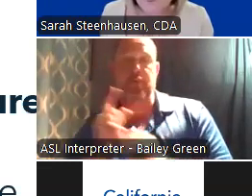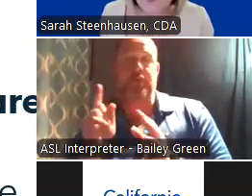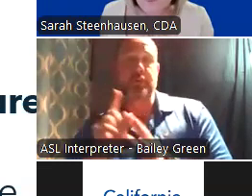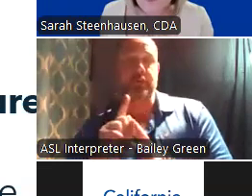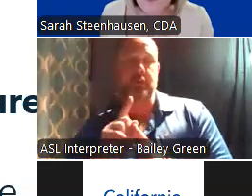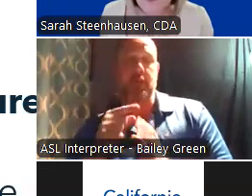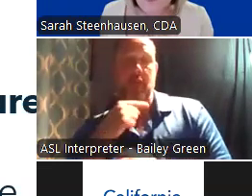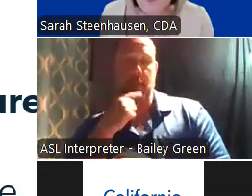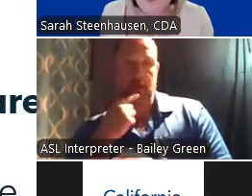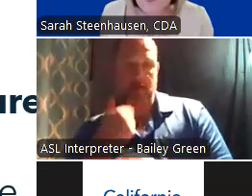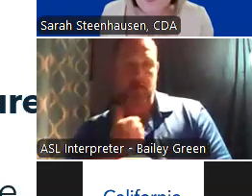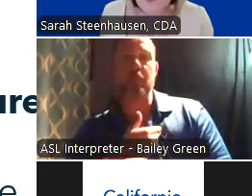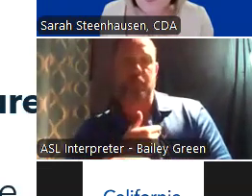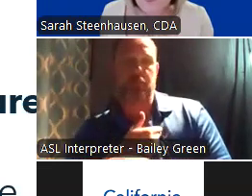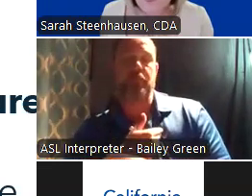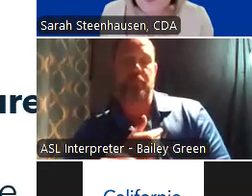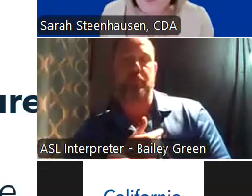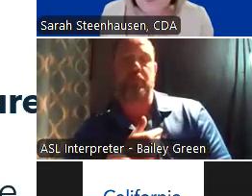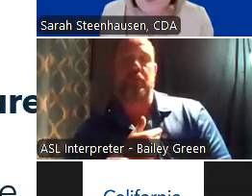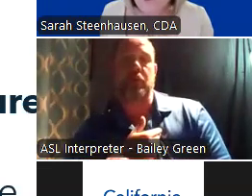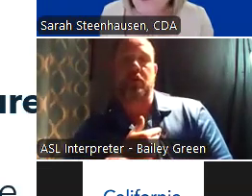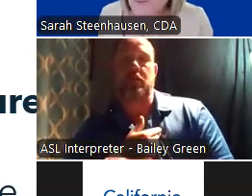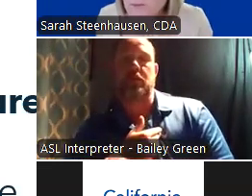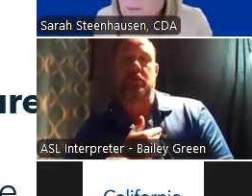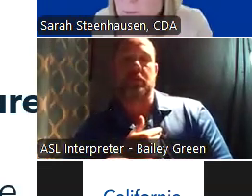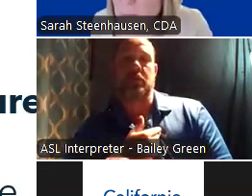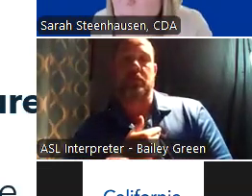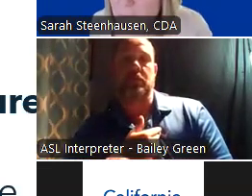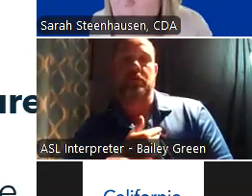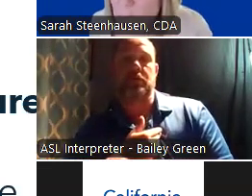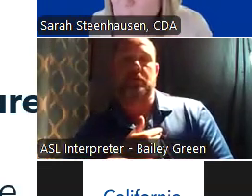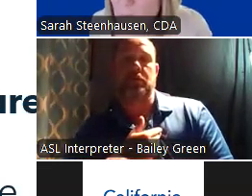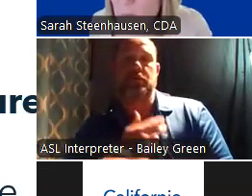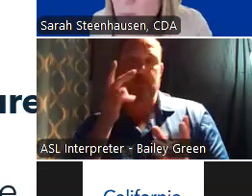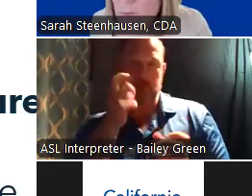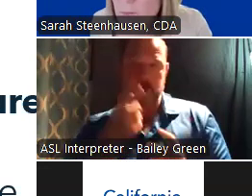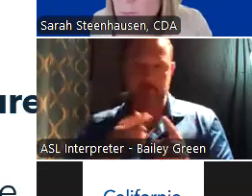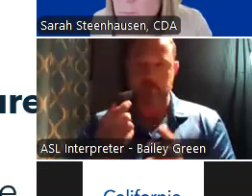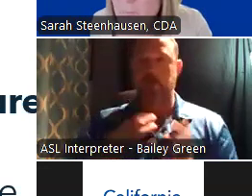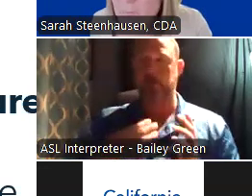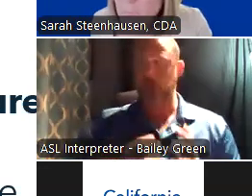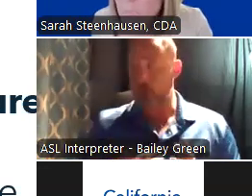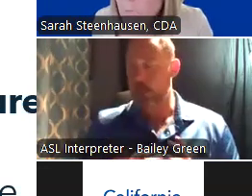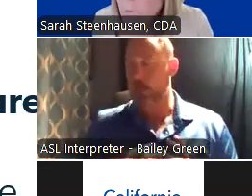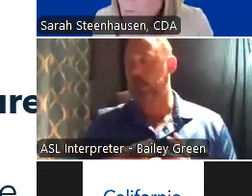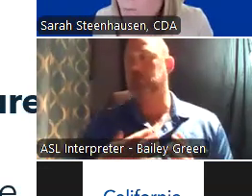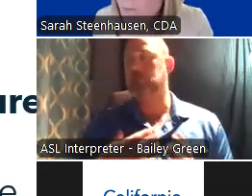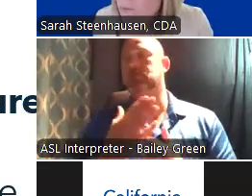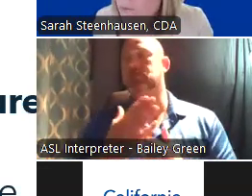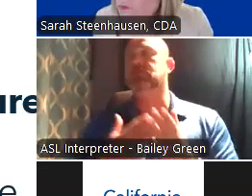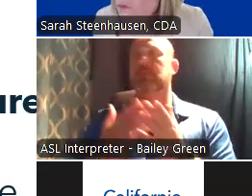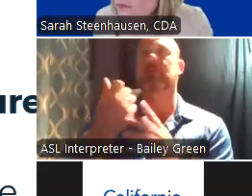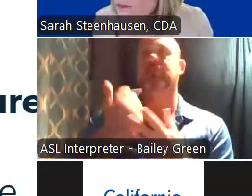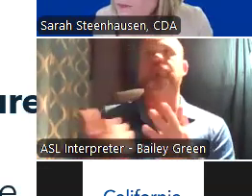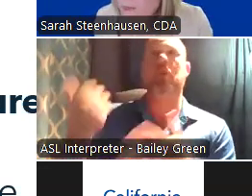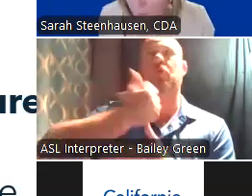public member at this event. We're really looking to hear from our stakeholder committees on some of the highest priority